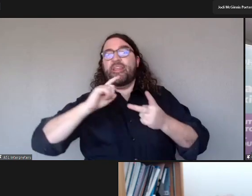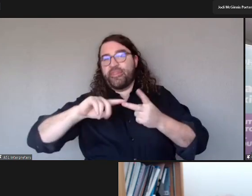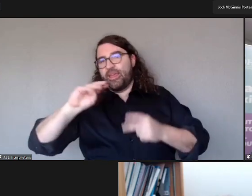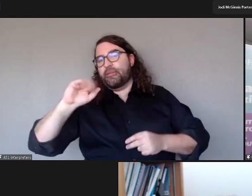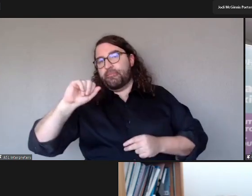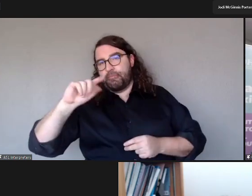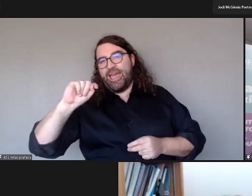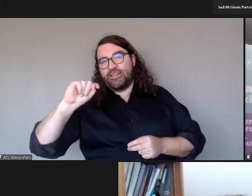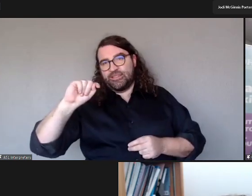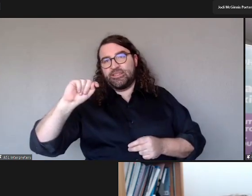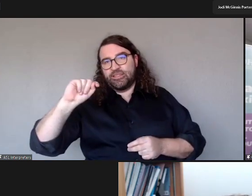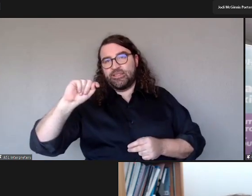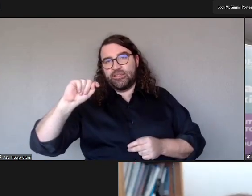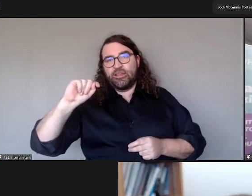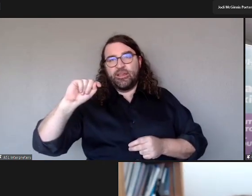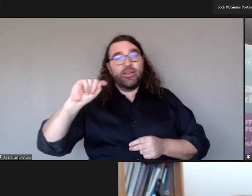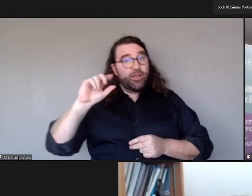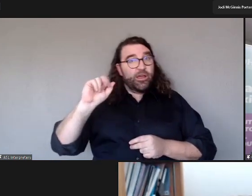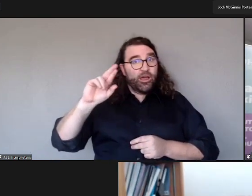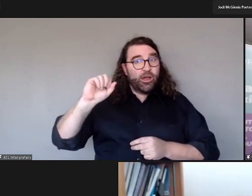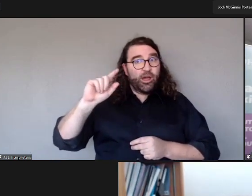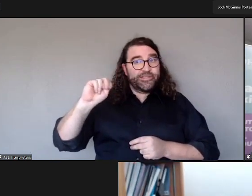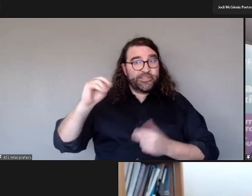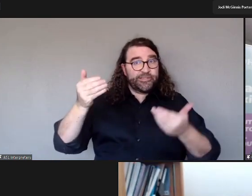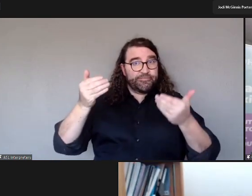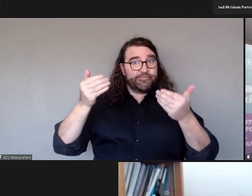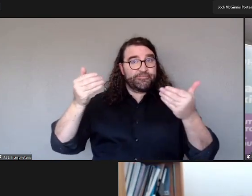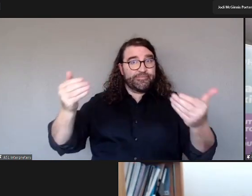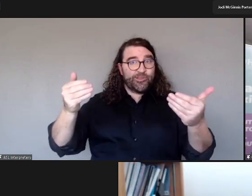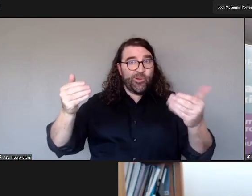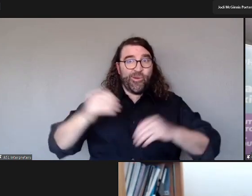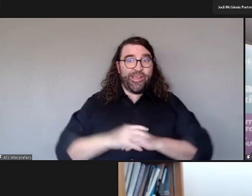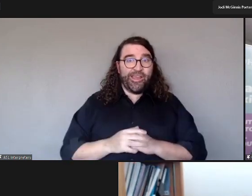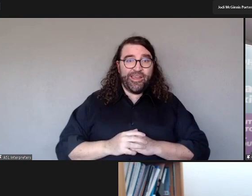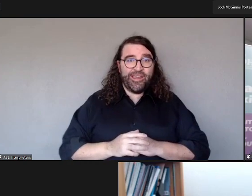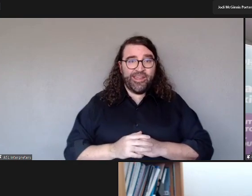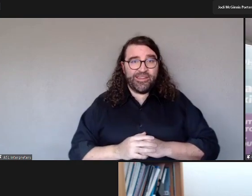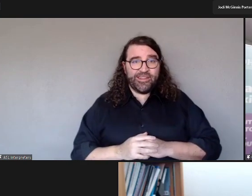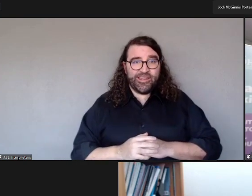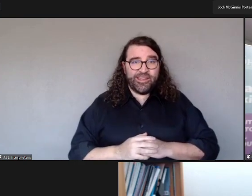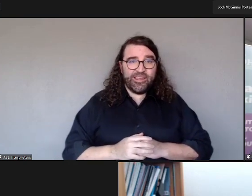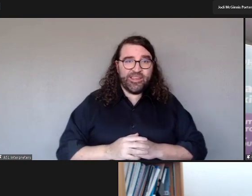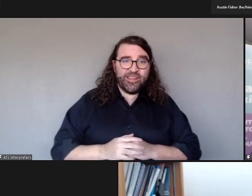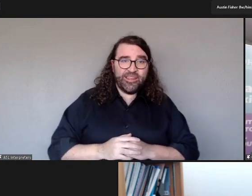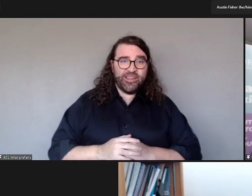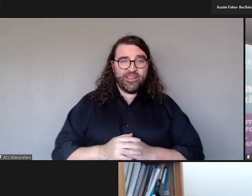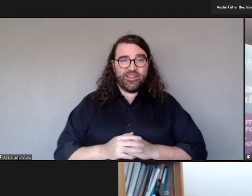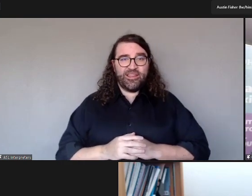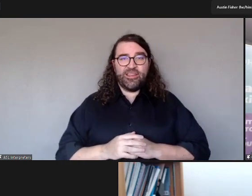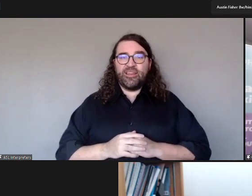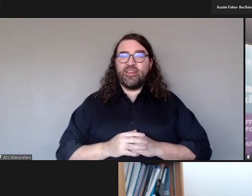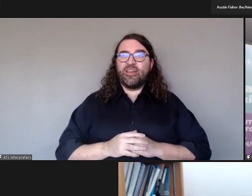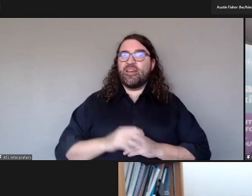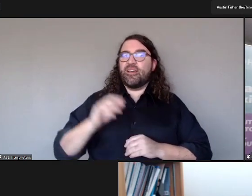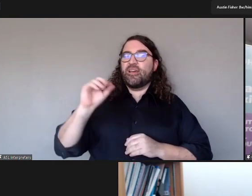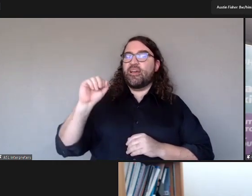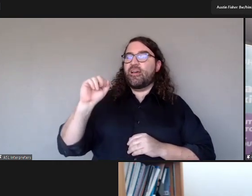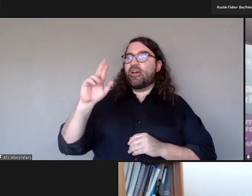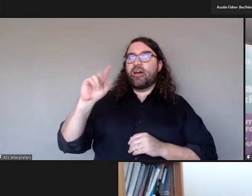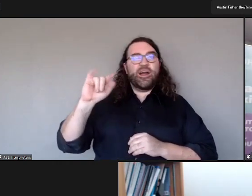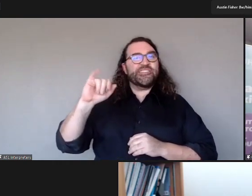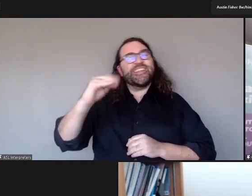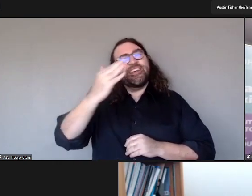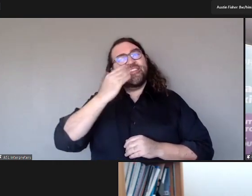Hollingshead. Austin, I'm going to unmute you. You should be able to ask your question now. Hi, thanks for the time, y'all. This